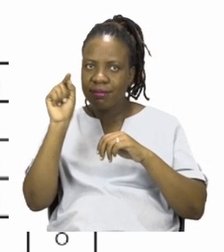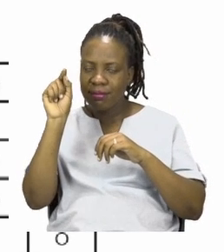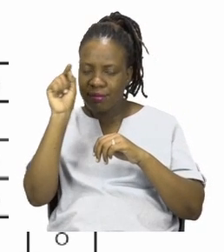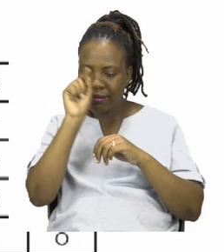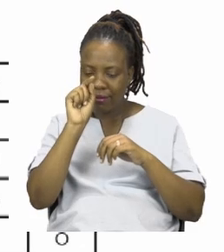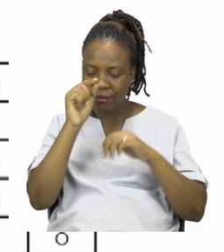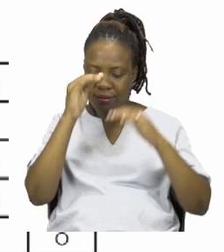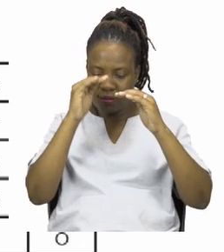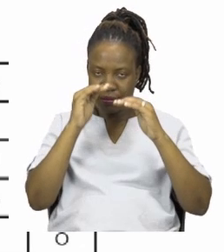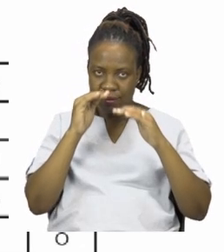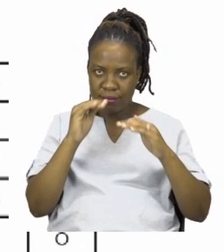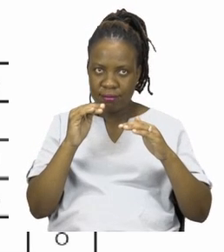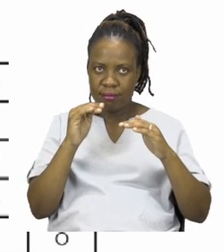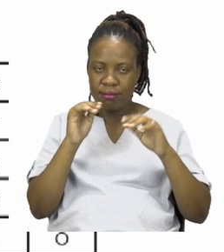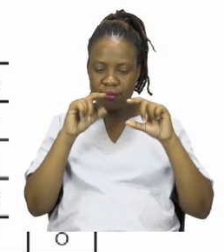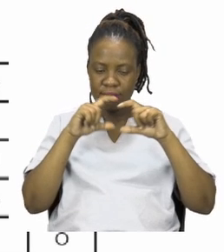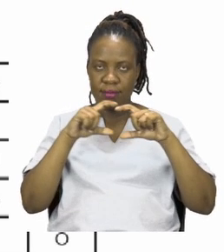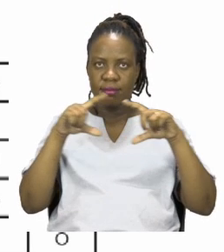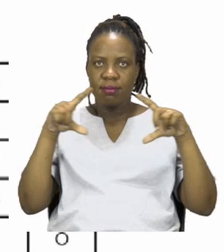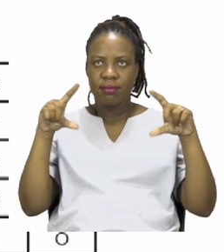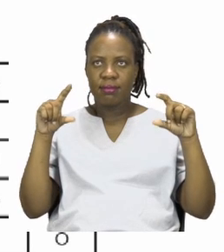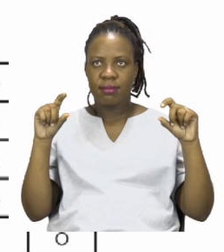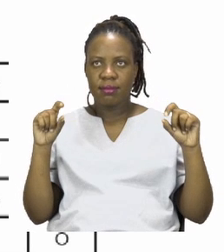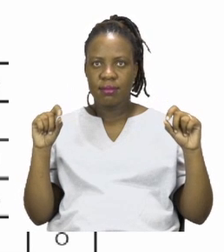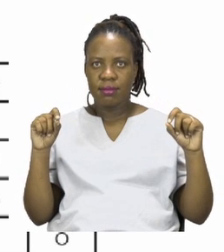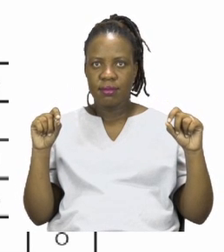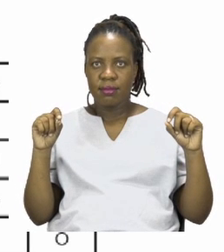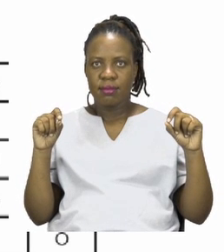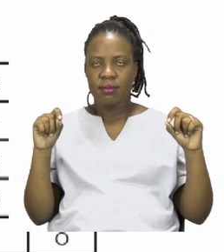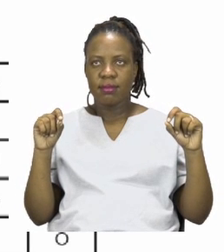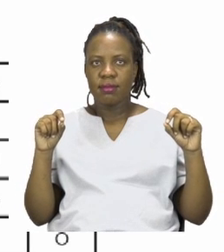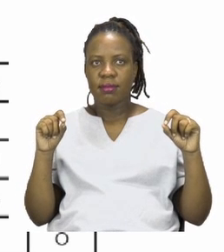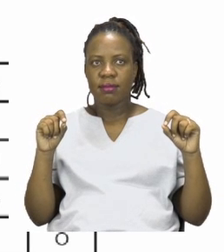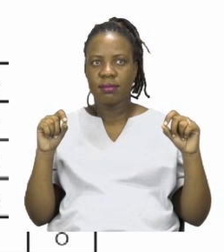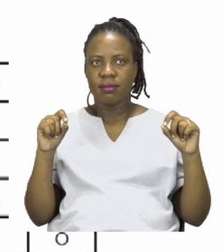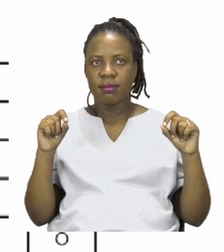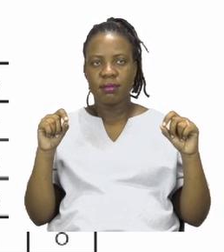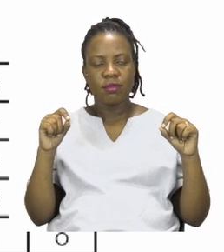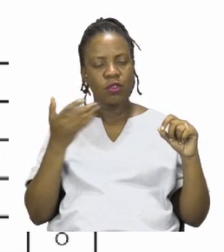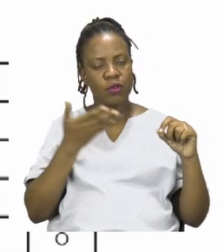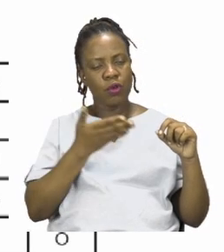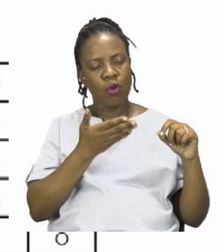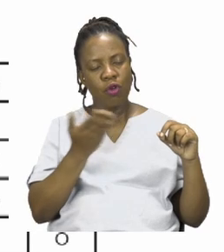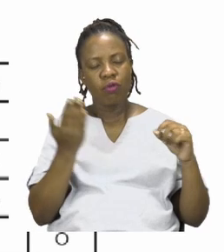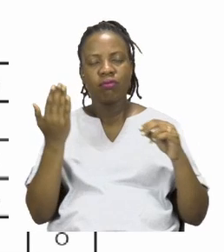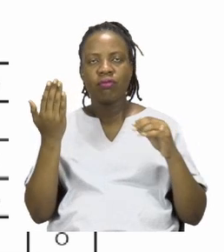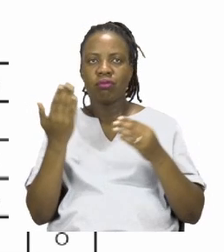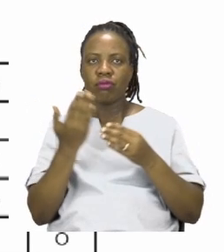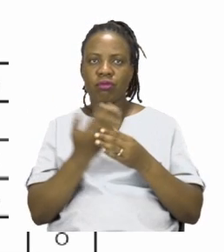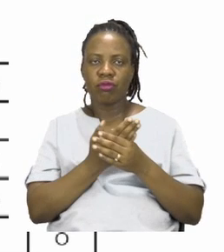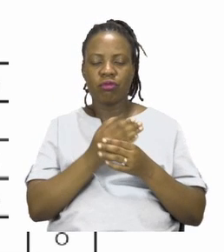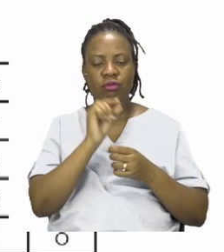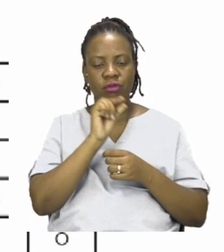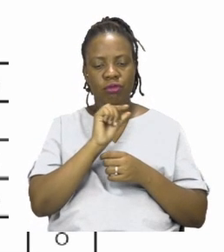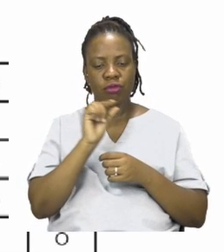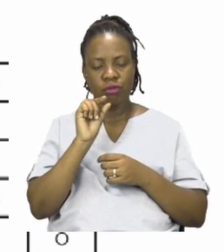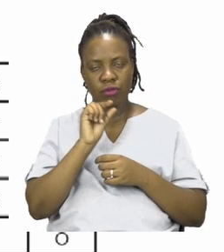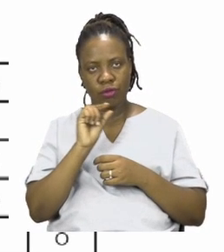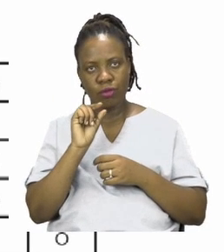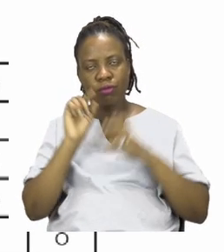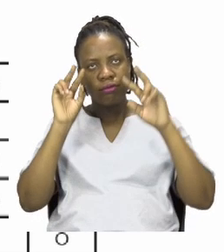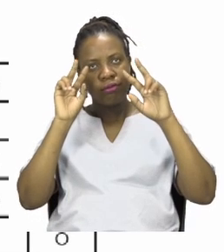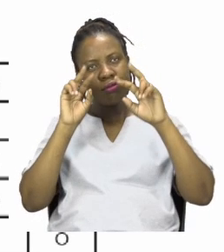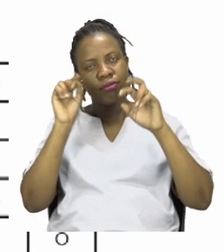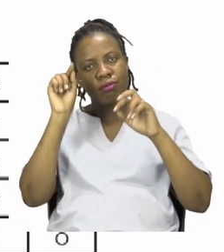crossword you will see in that little table we have all the words that we have to find in the crossword.